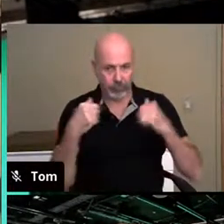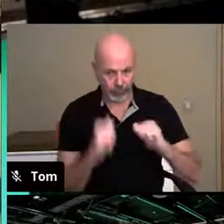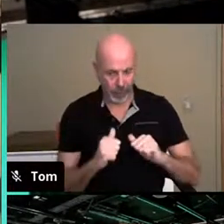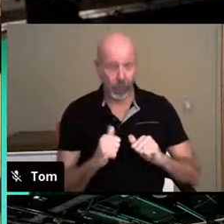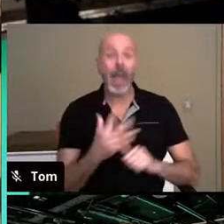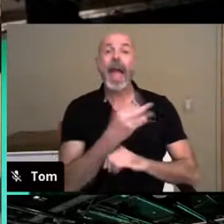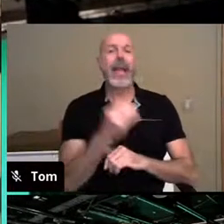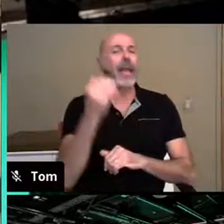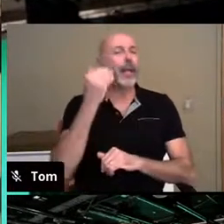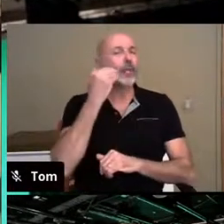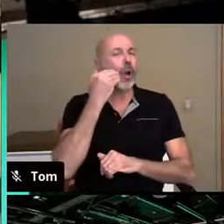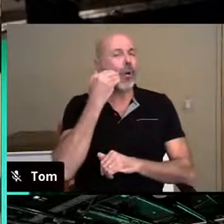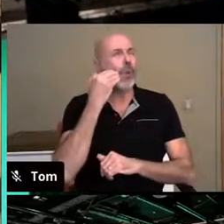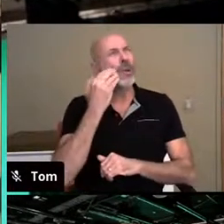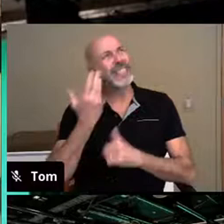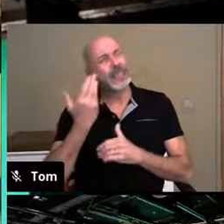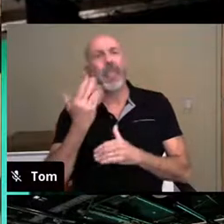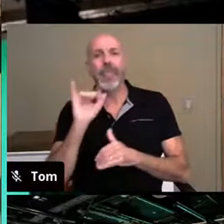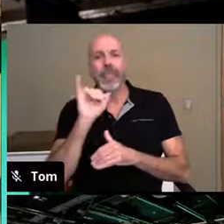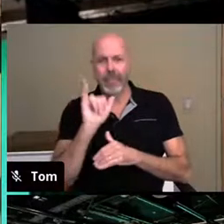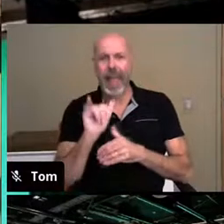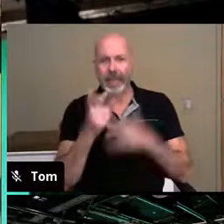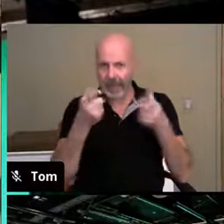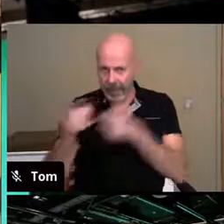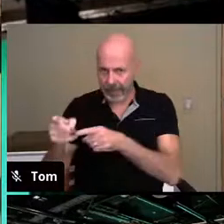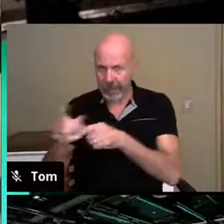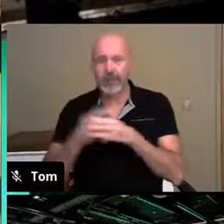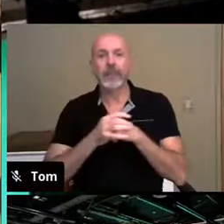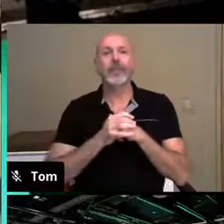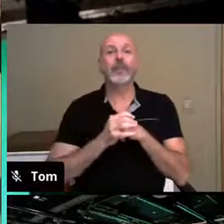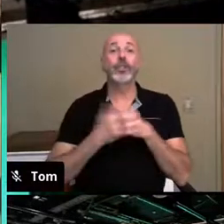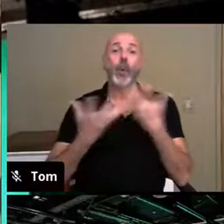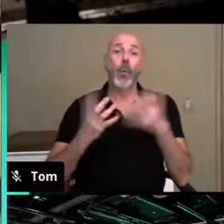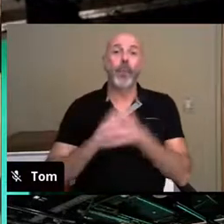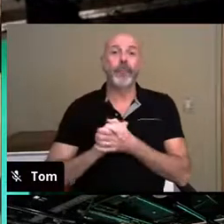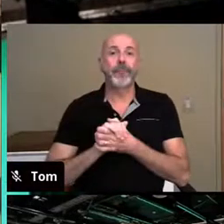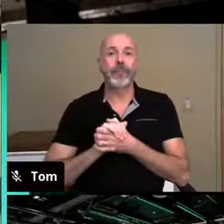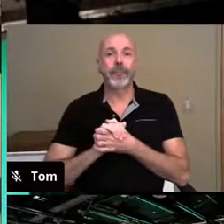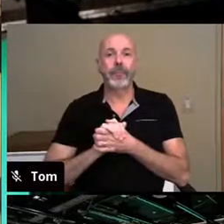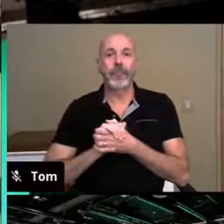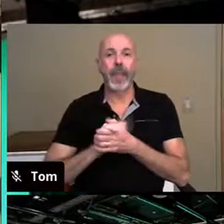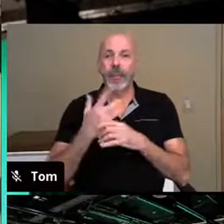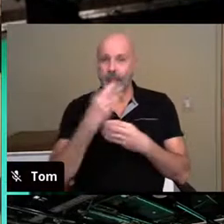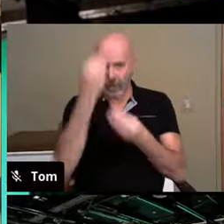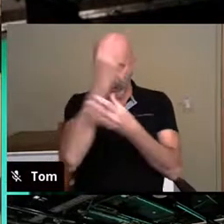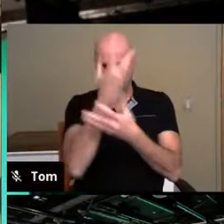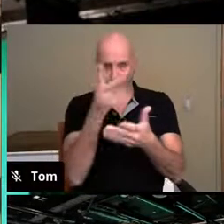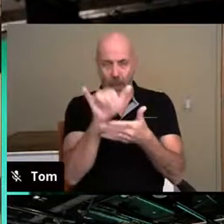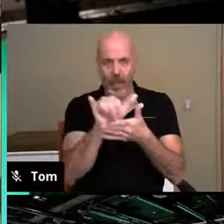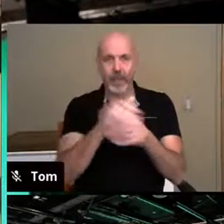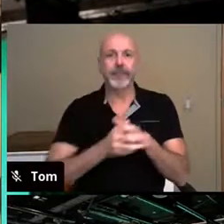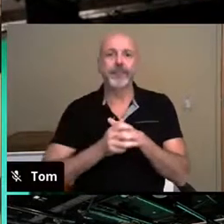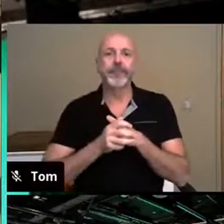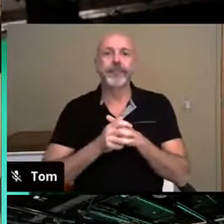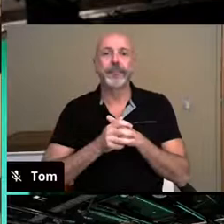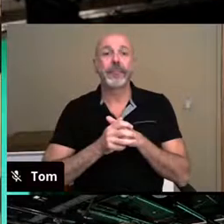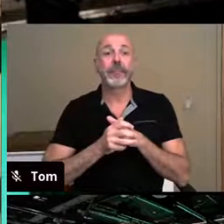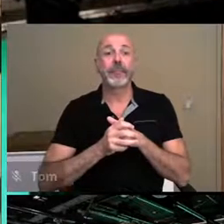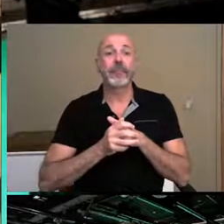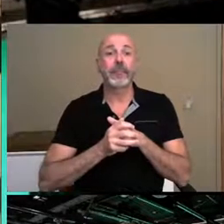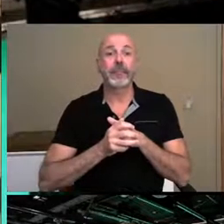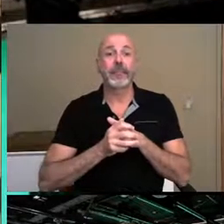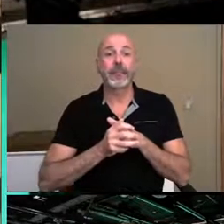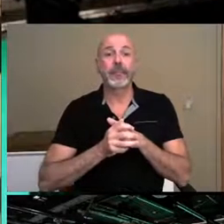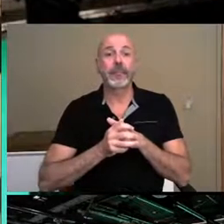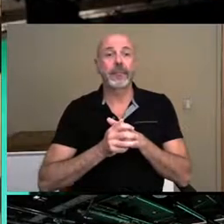I do know at least that much is happening. So let me just put that out there. So with